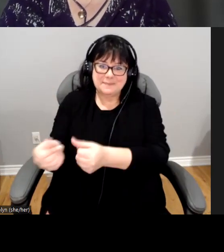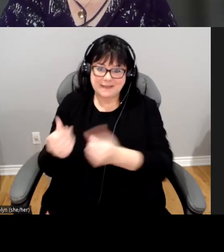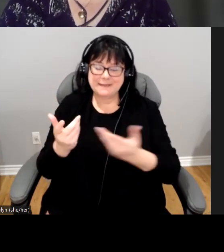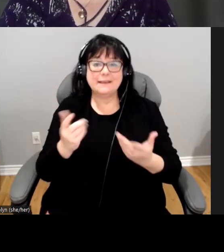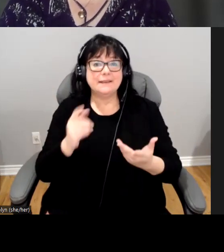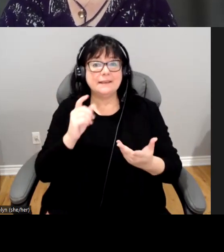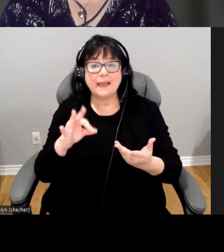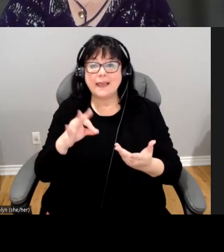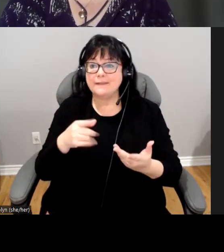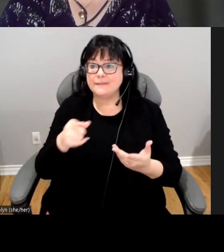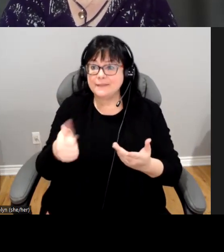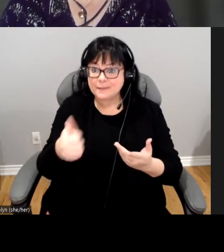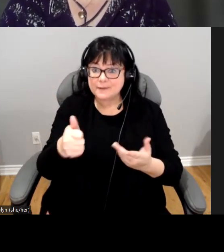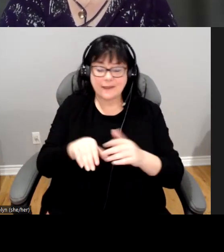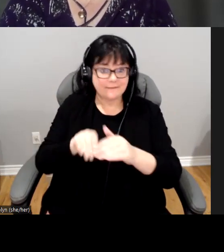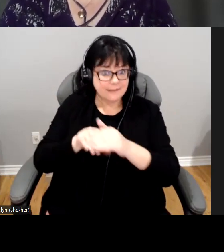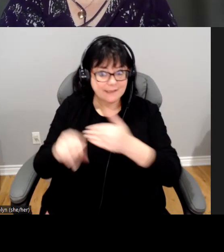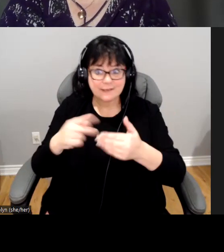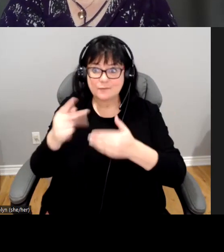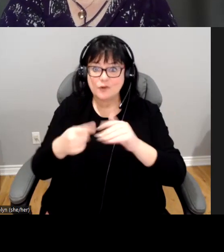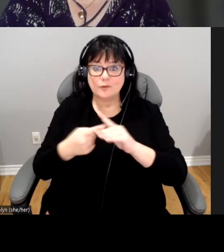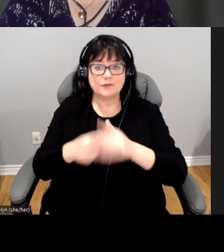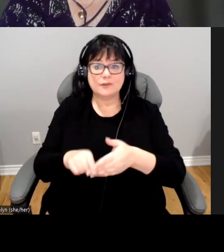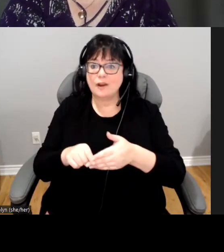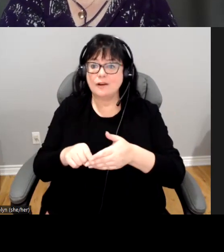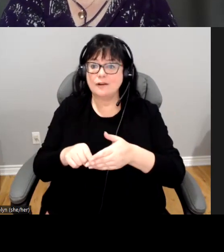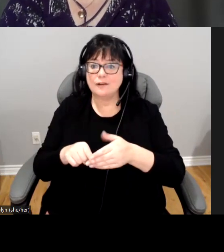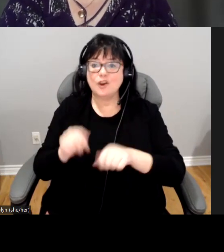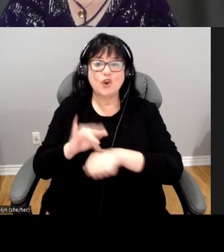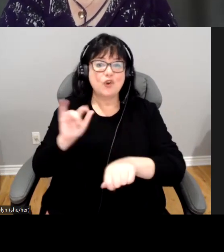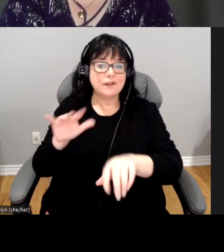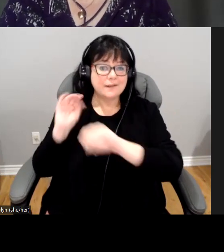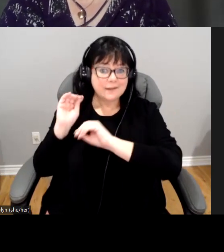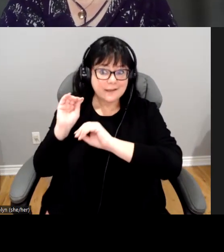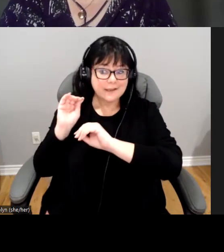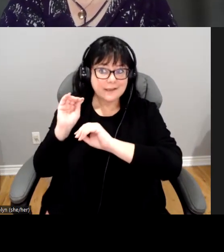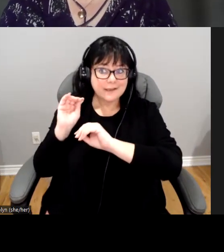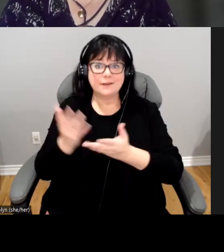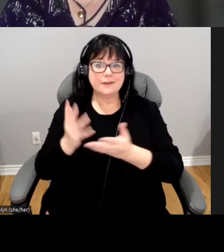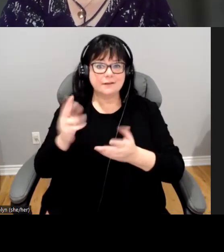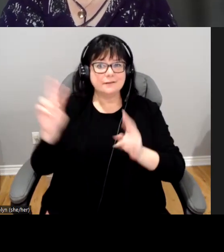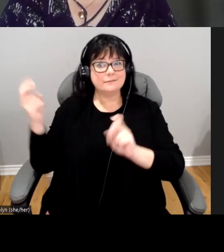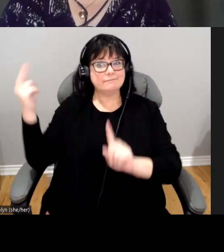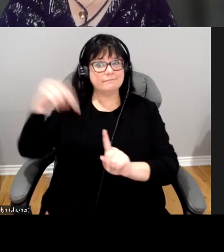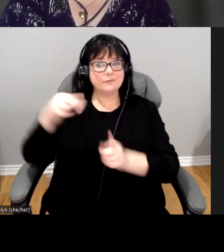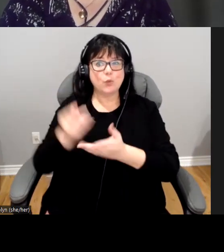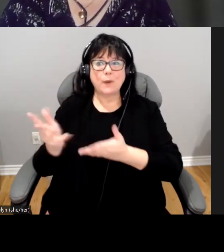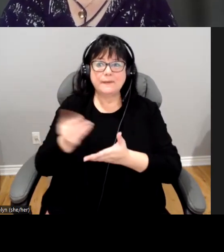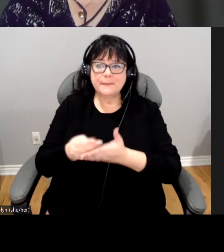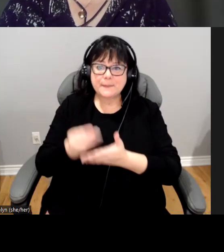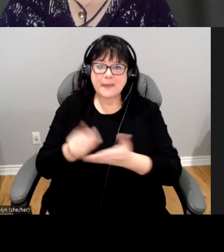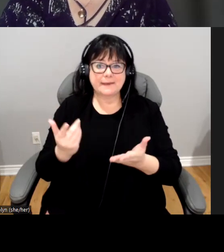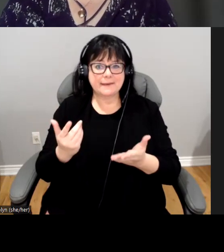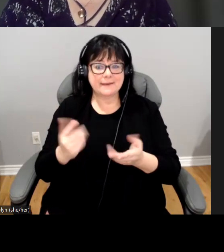the outcomes they need, the money is wasted, they don't move on into the employment market. So this is beneficial. And then when you look at engage